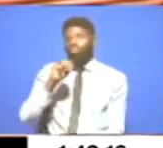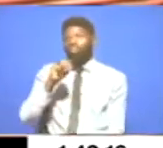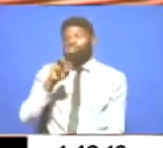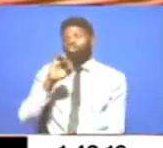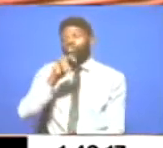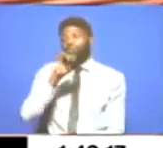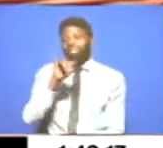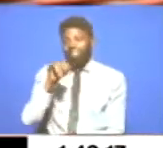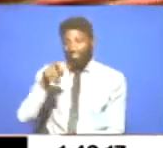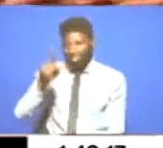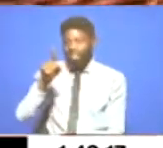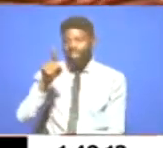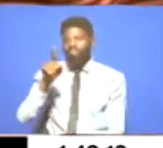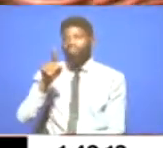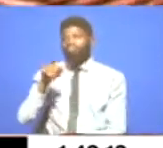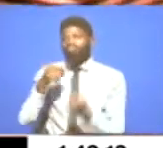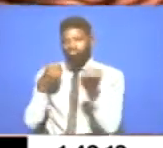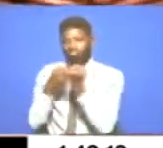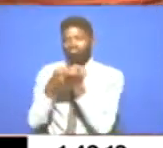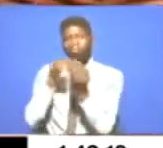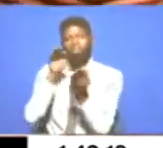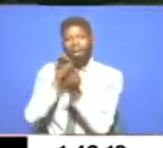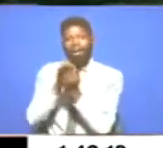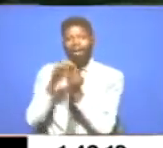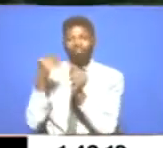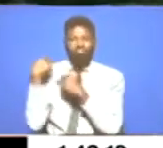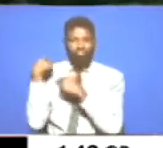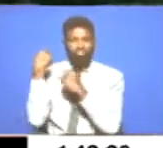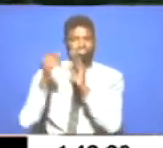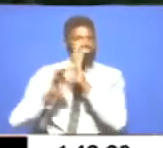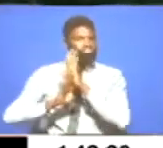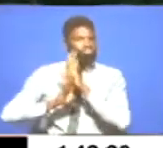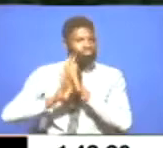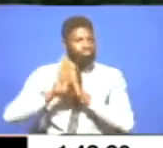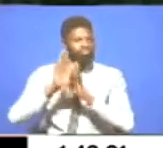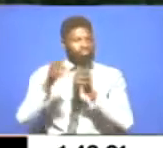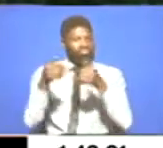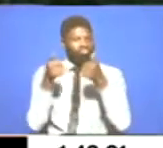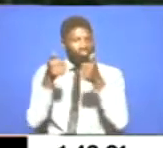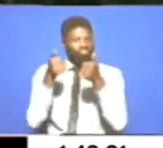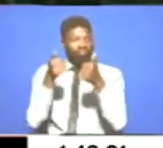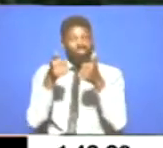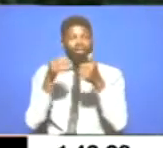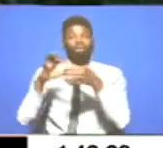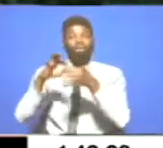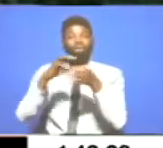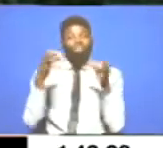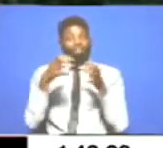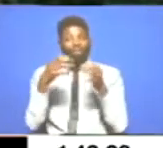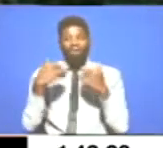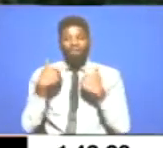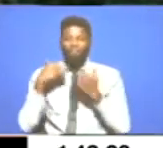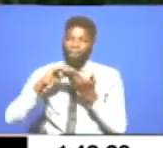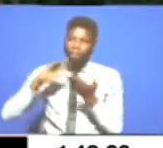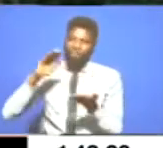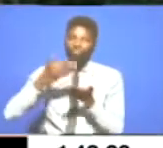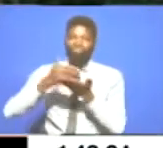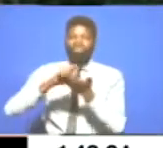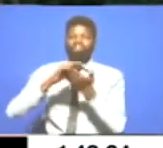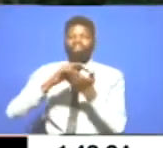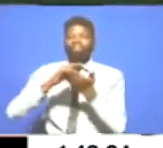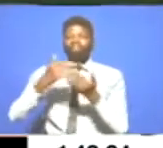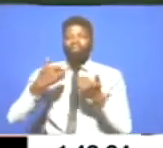bank on a clear strategic path anchored in the movement with cooperatives as both majority shareholders and also as